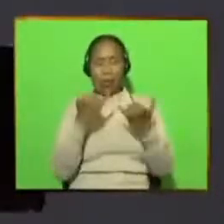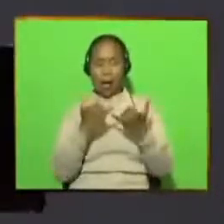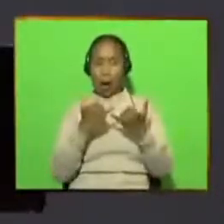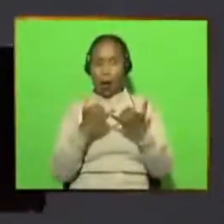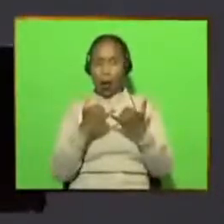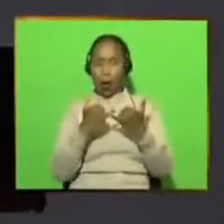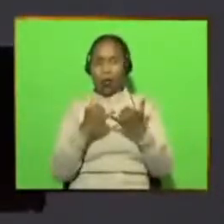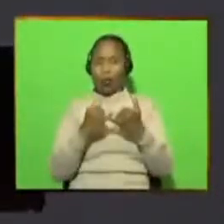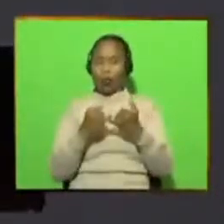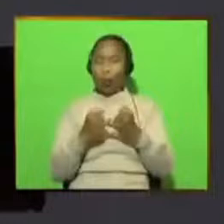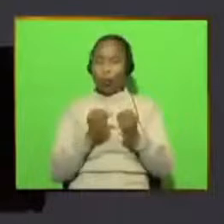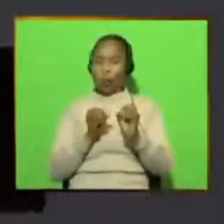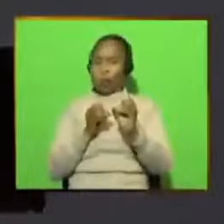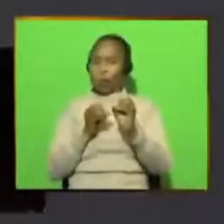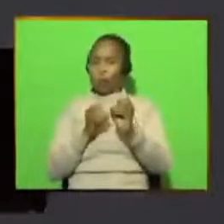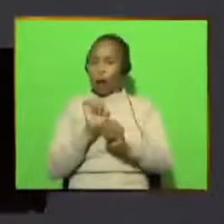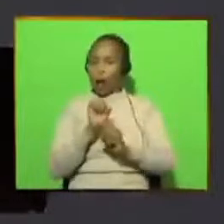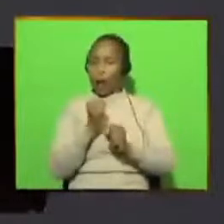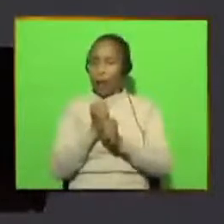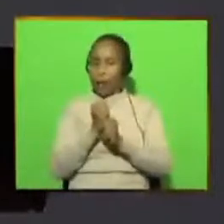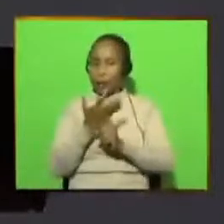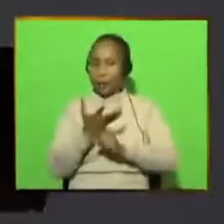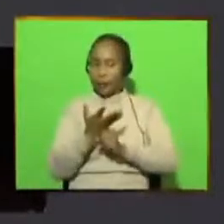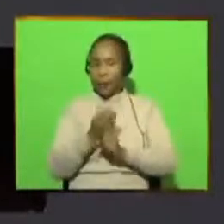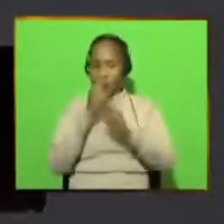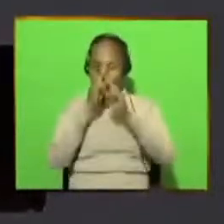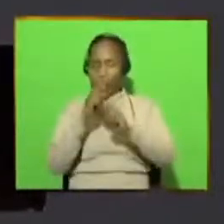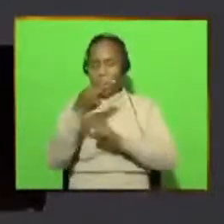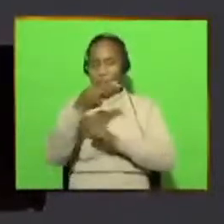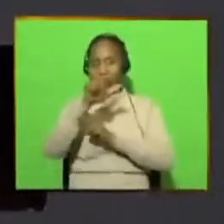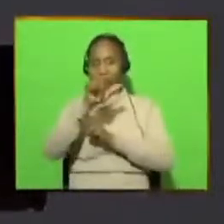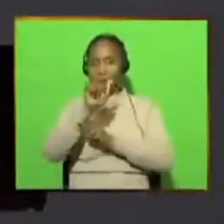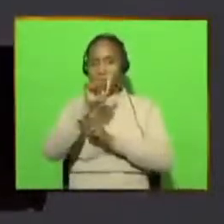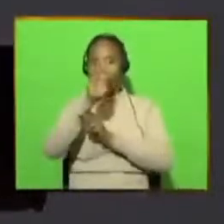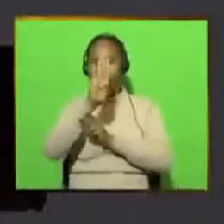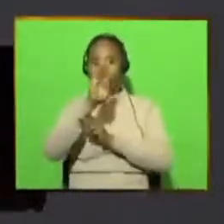his speech? Honorable Sabisa.